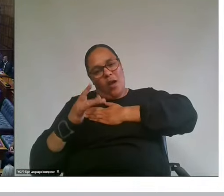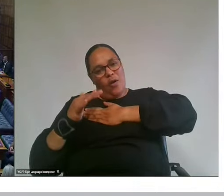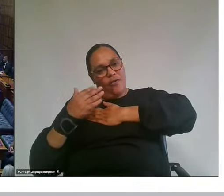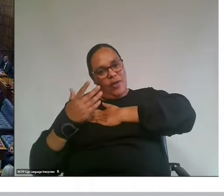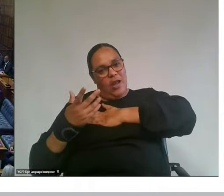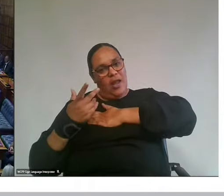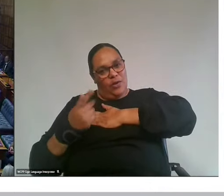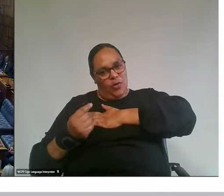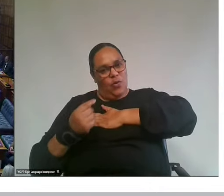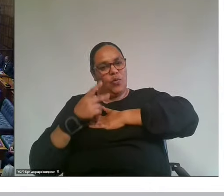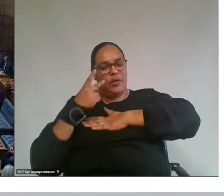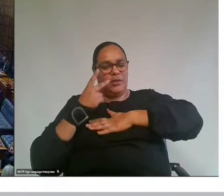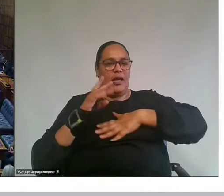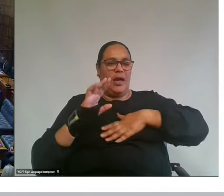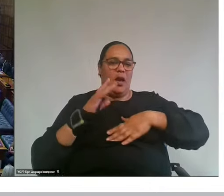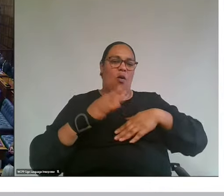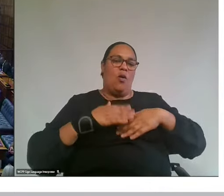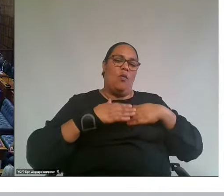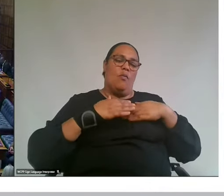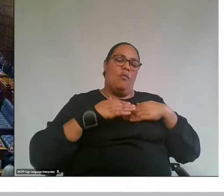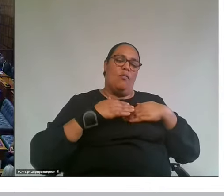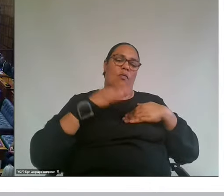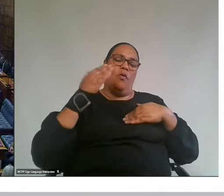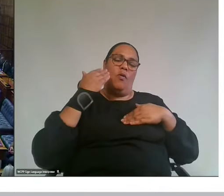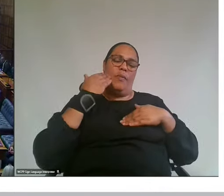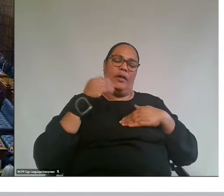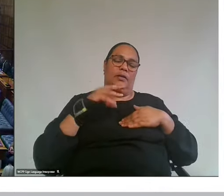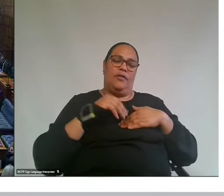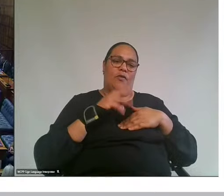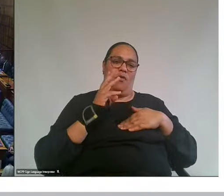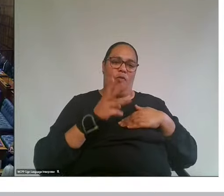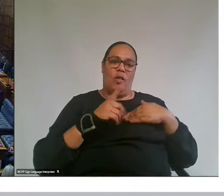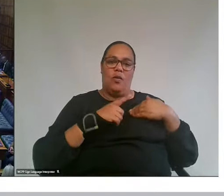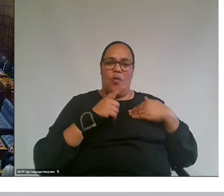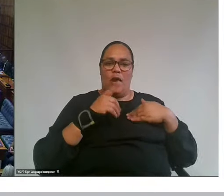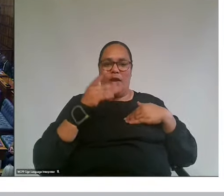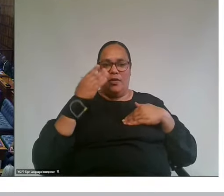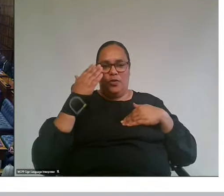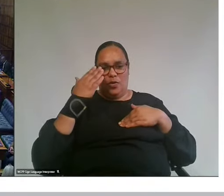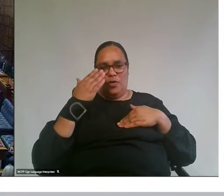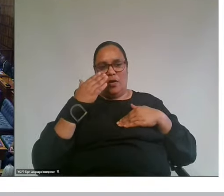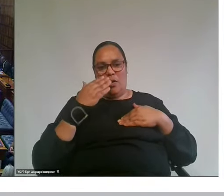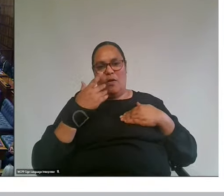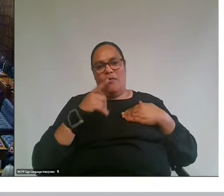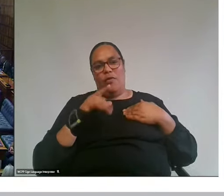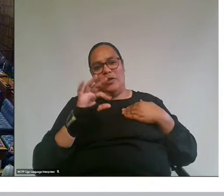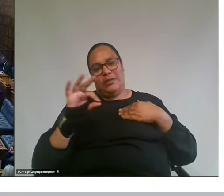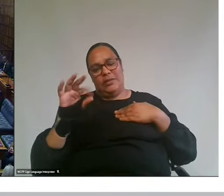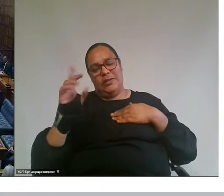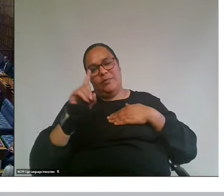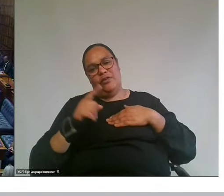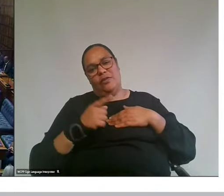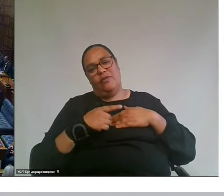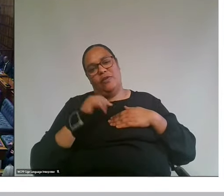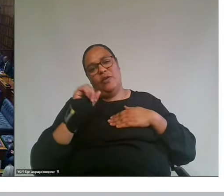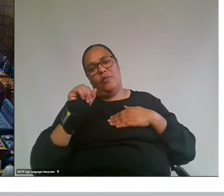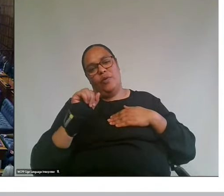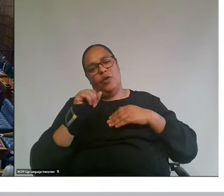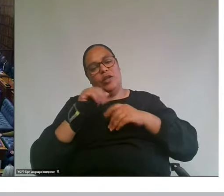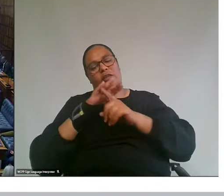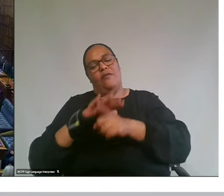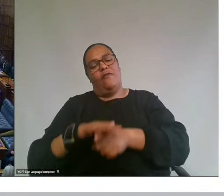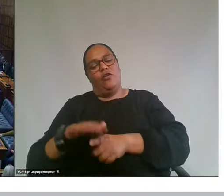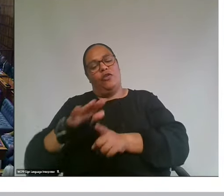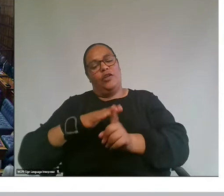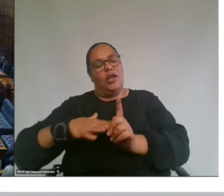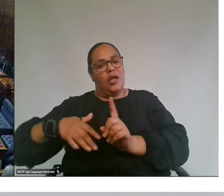we'll see how we can actually get more of the banks involved in that one because as you know uh for smmes especially from your for your disadvantage areas